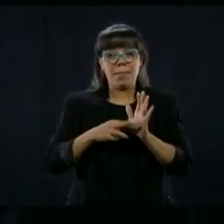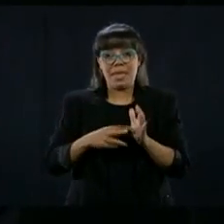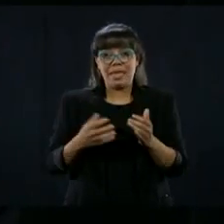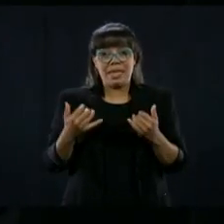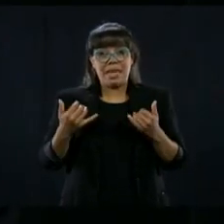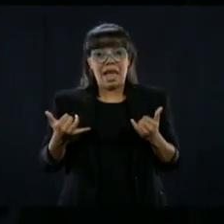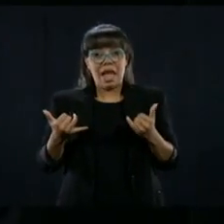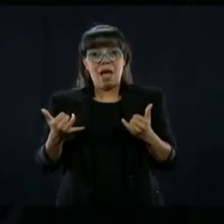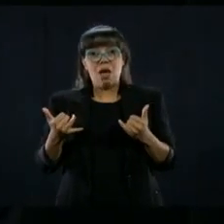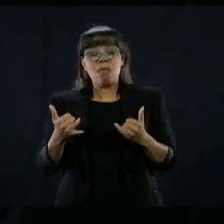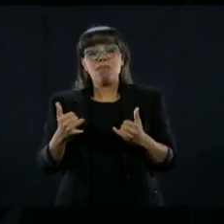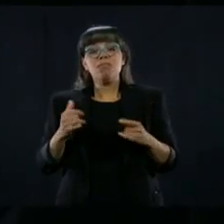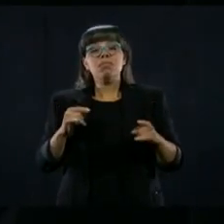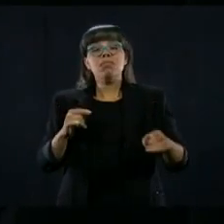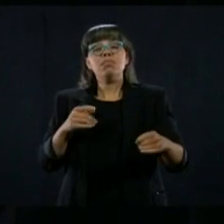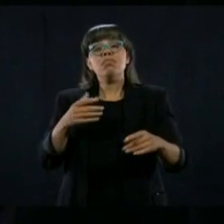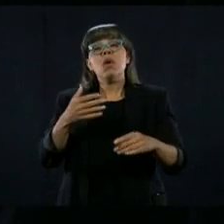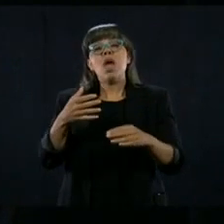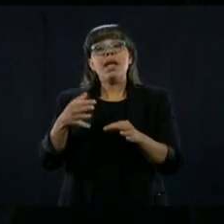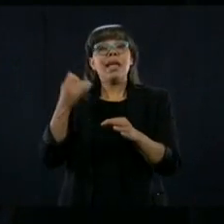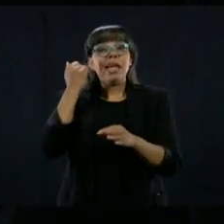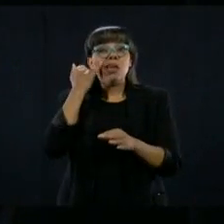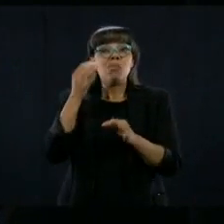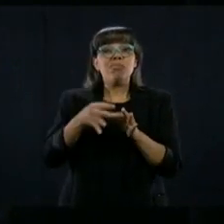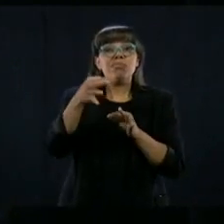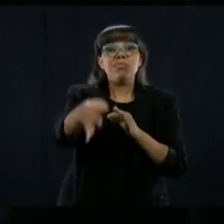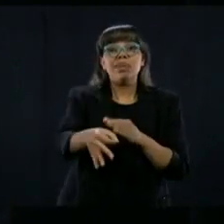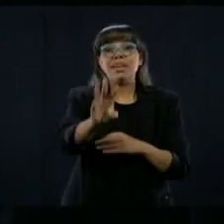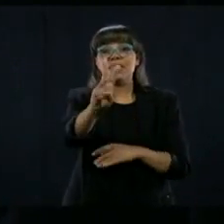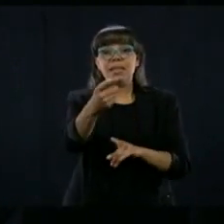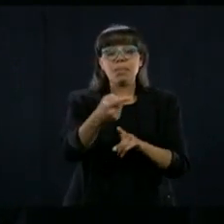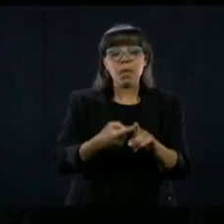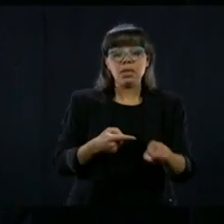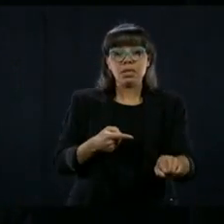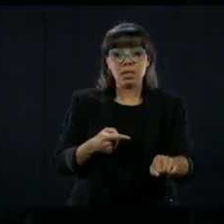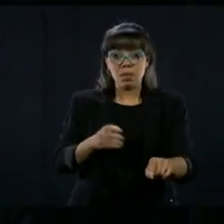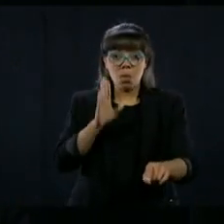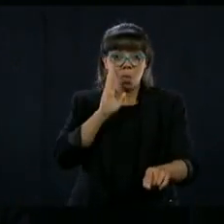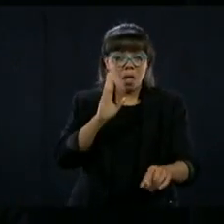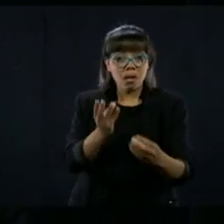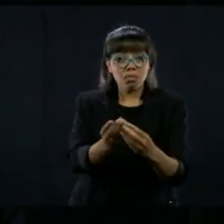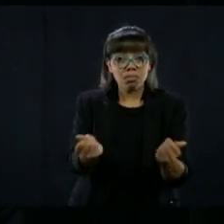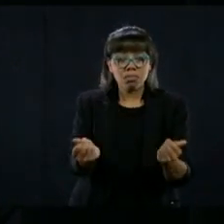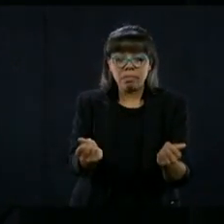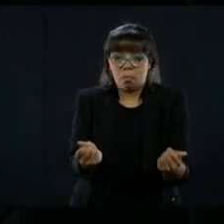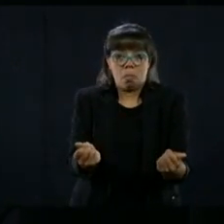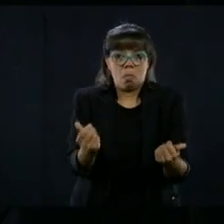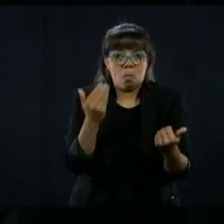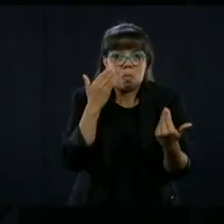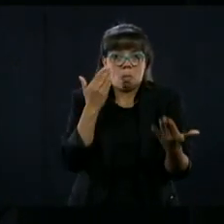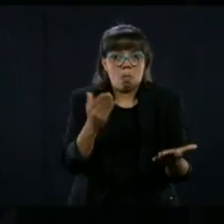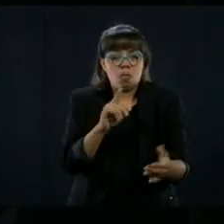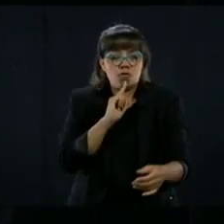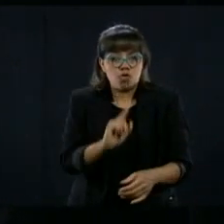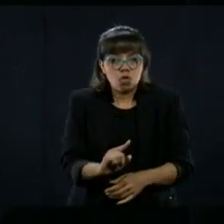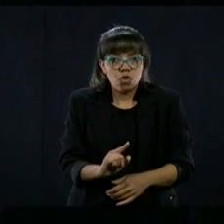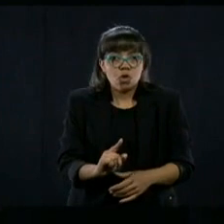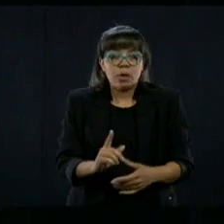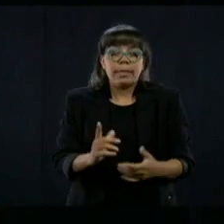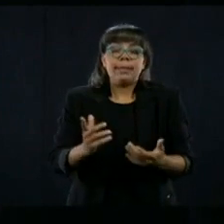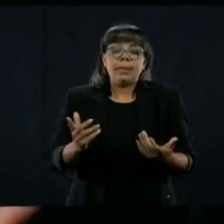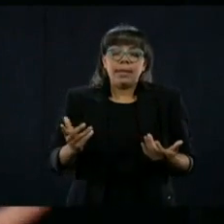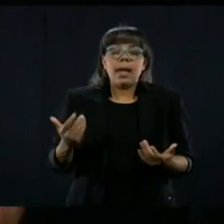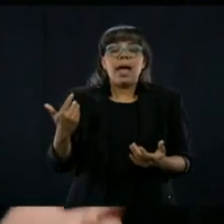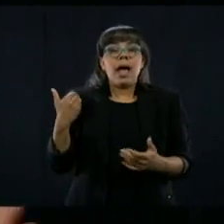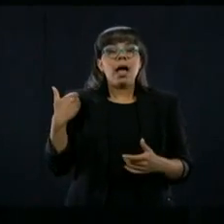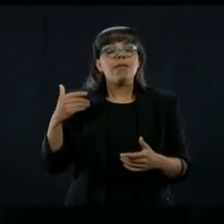Children have a very low risk of getting bad consequences. So we're doing, and